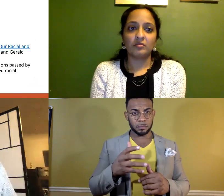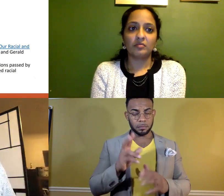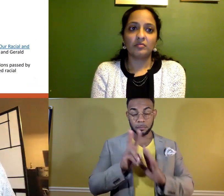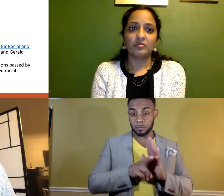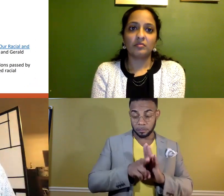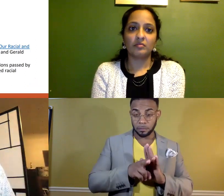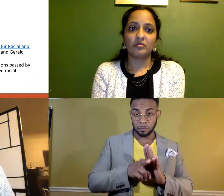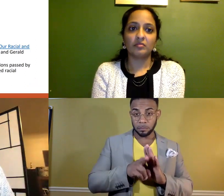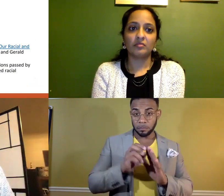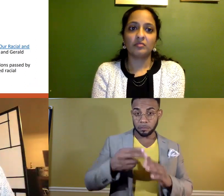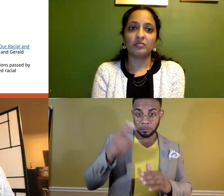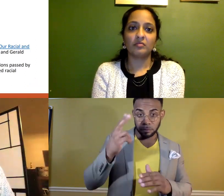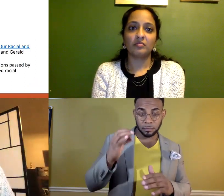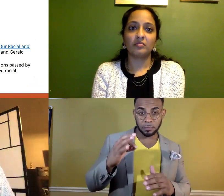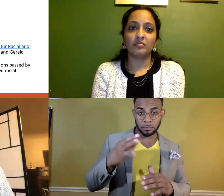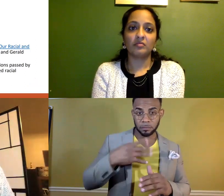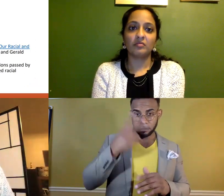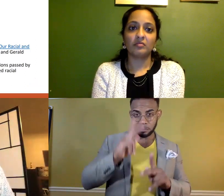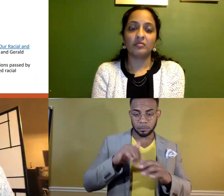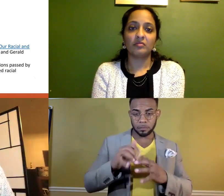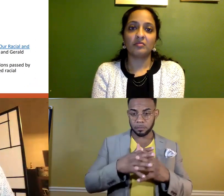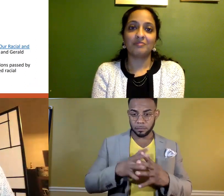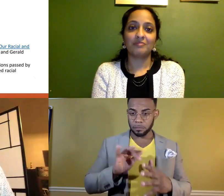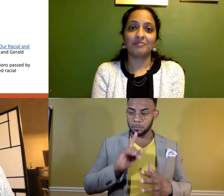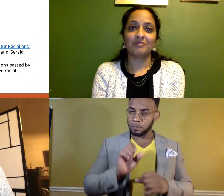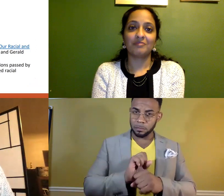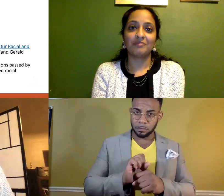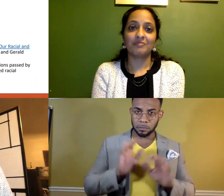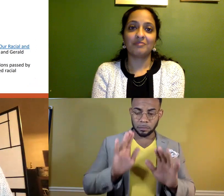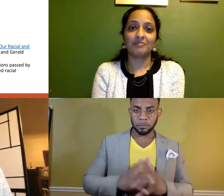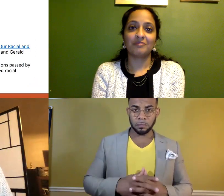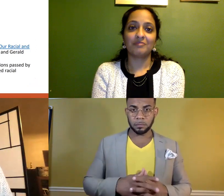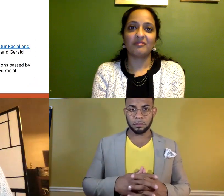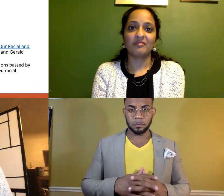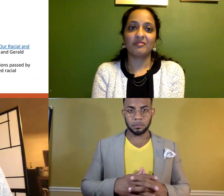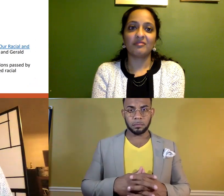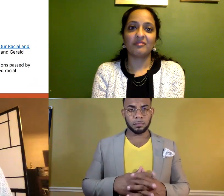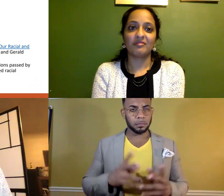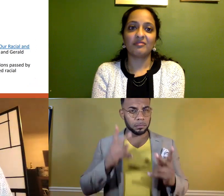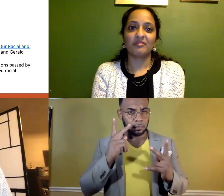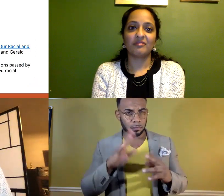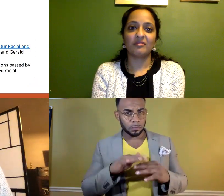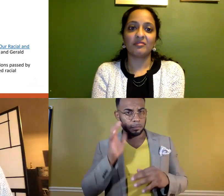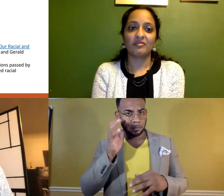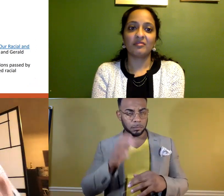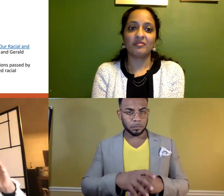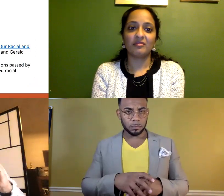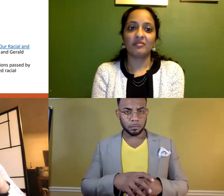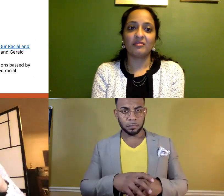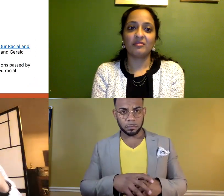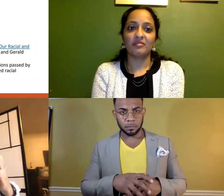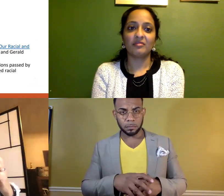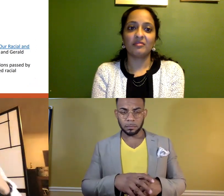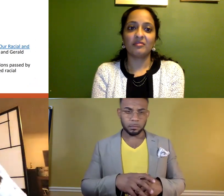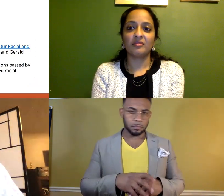video, the history of white people in America. That's really great. Seen on Radio, it as